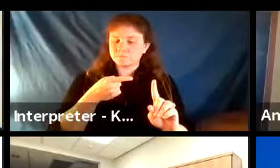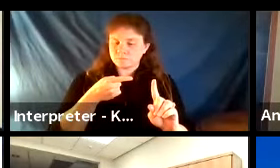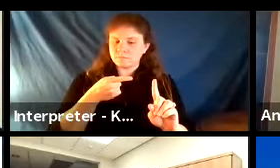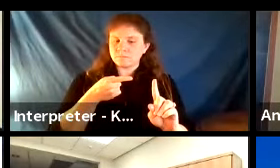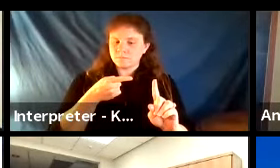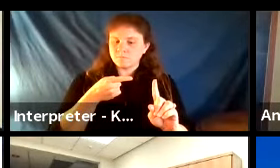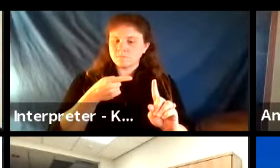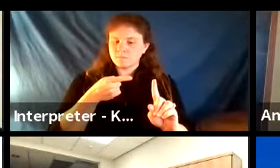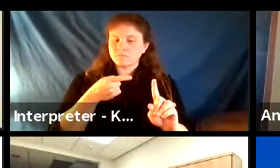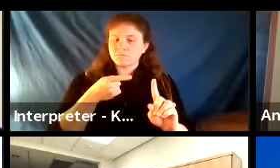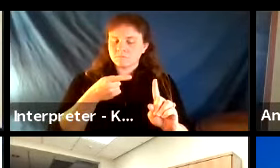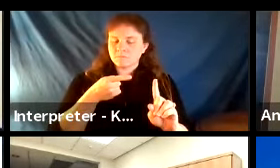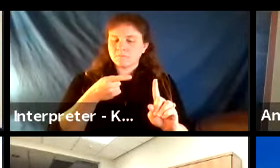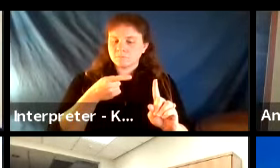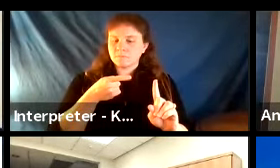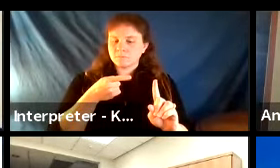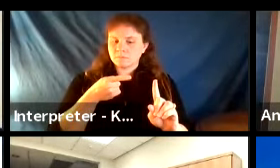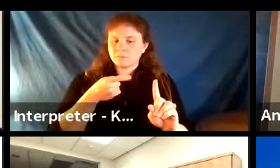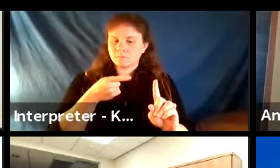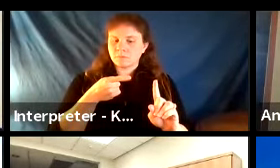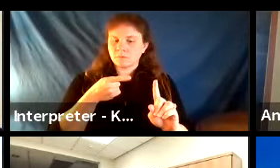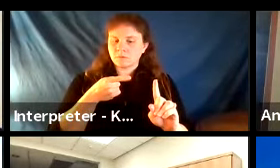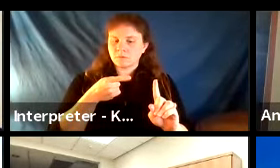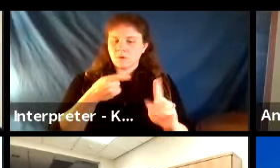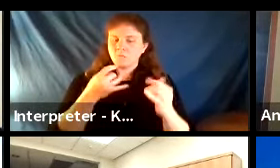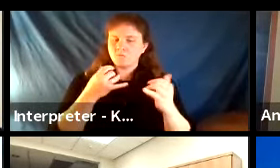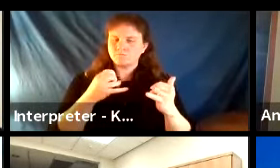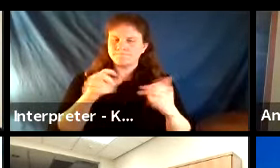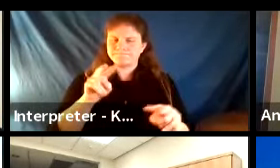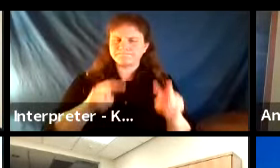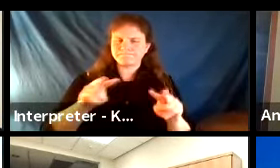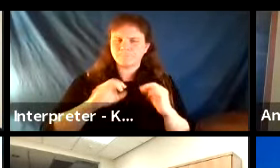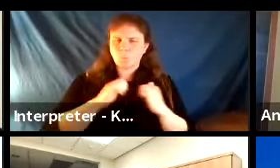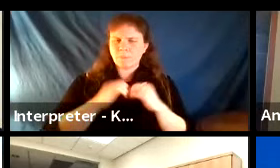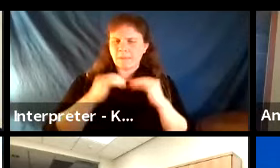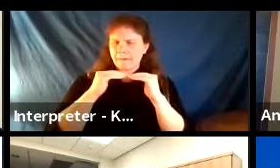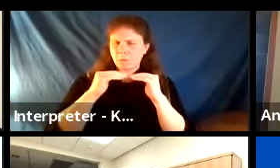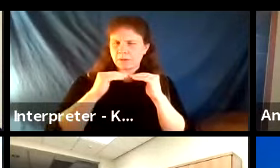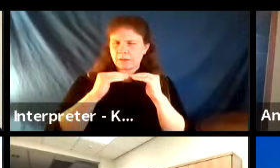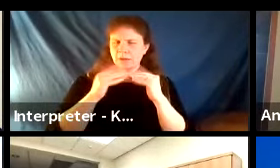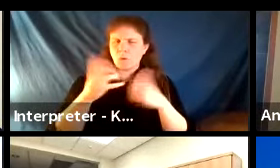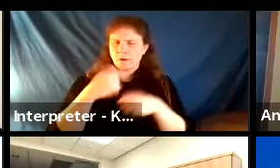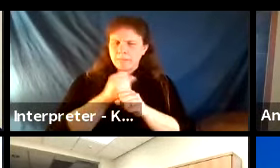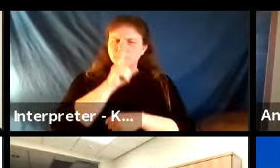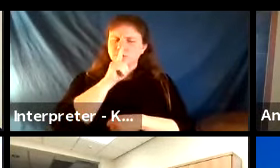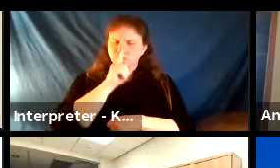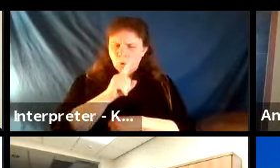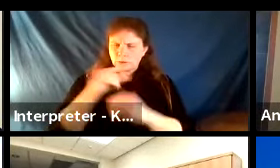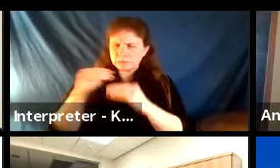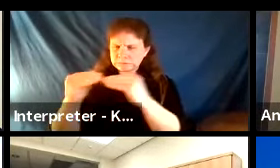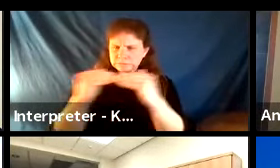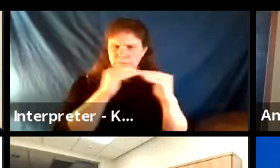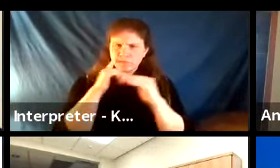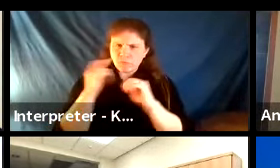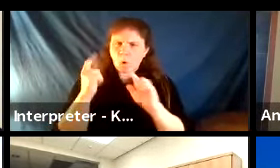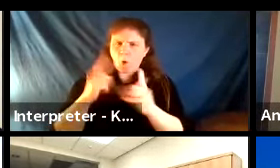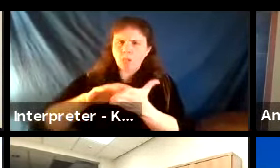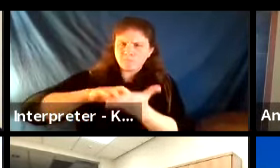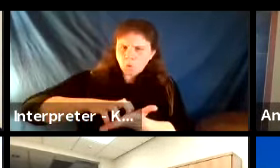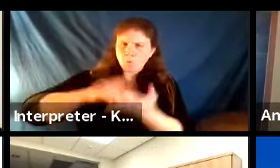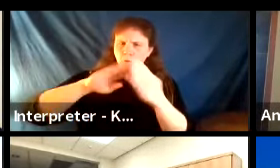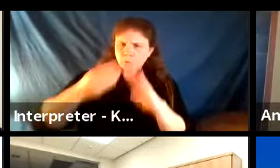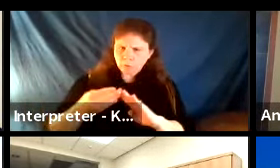and looking at looking through an equity lens and getting at vulnerable communities, it's really important